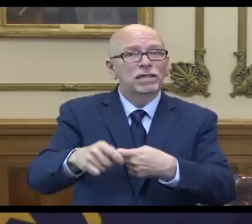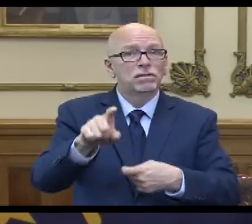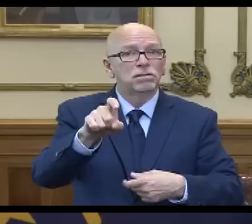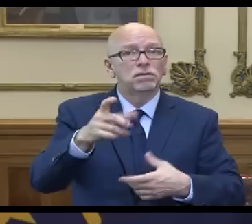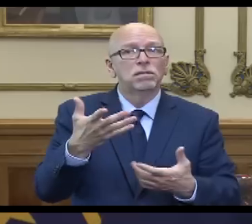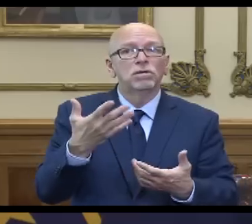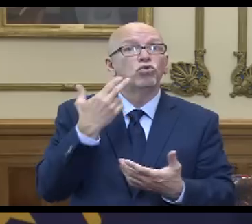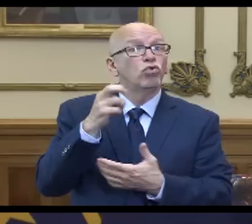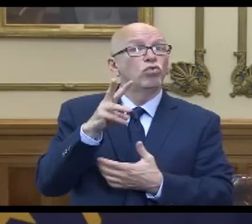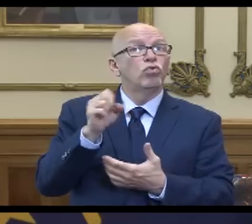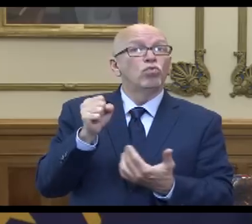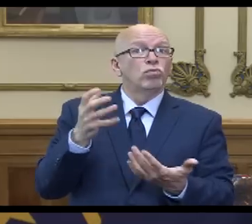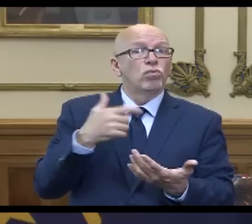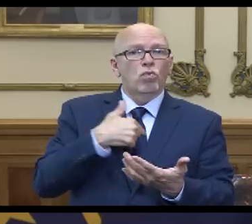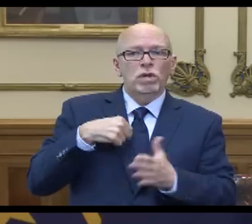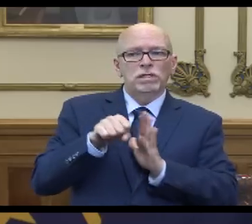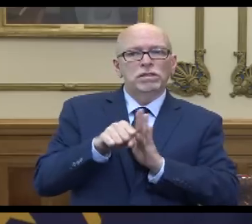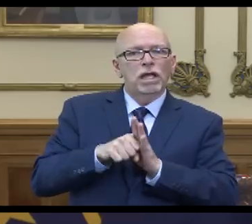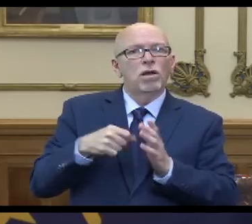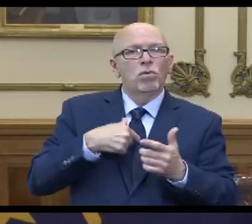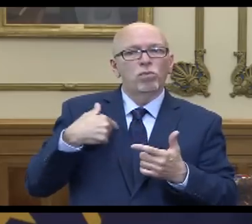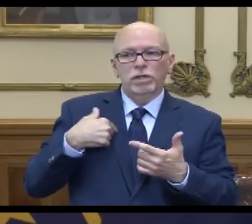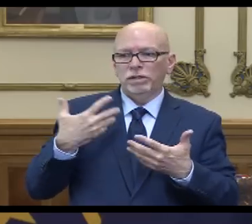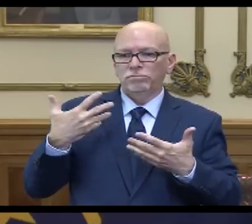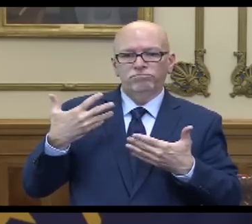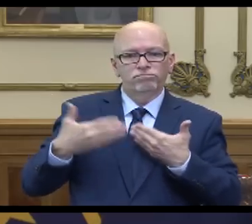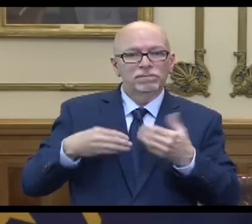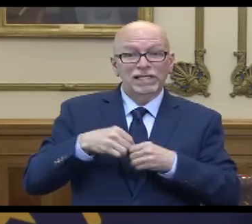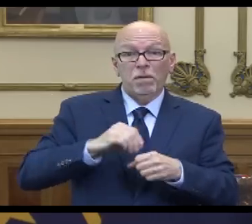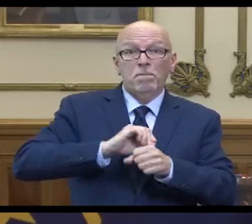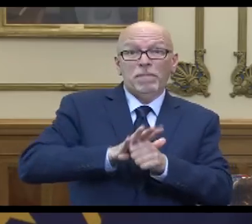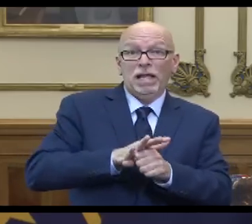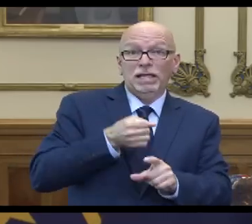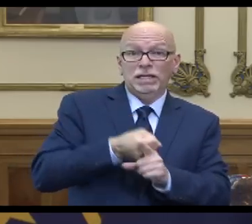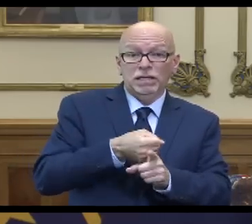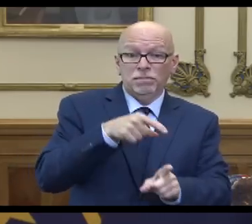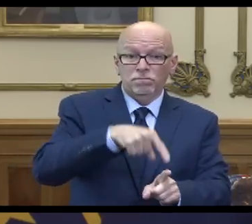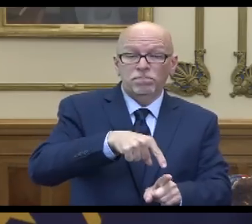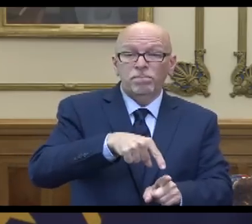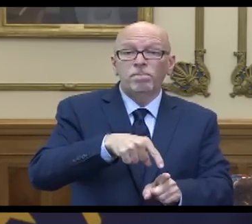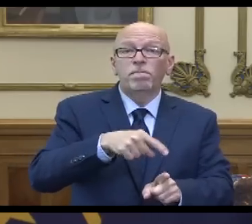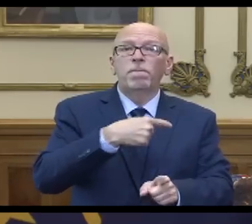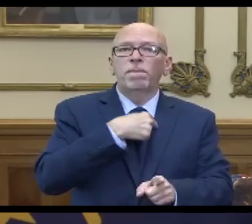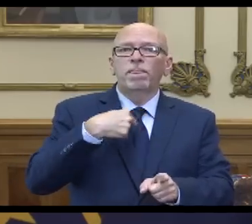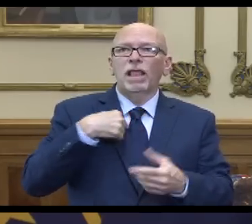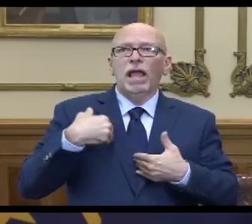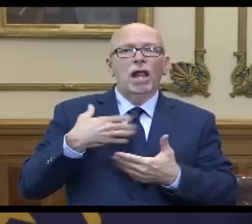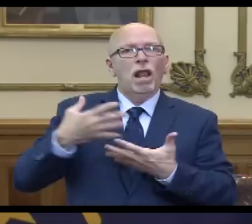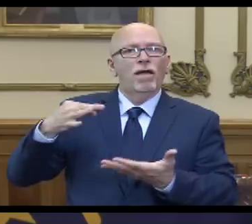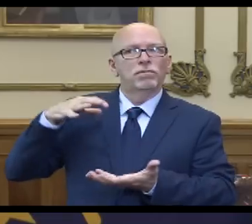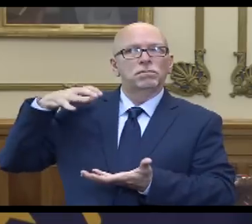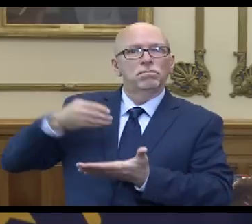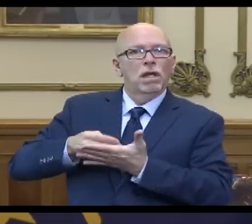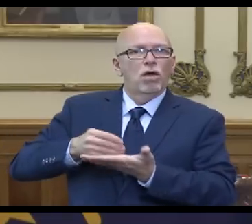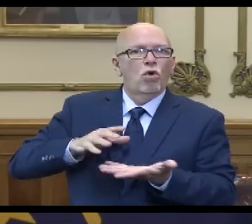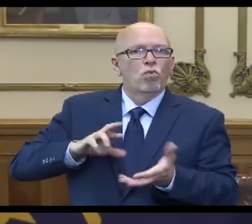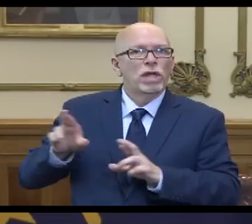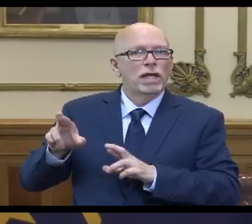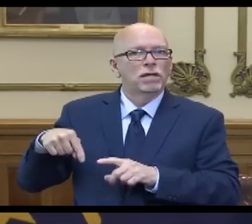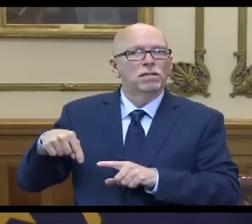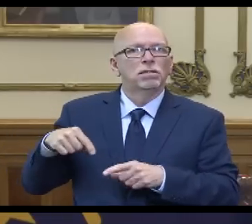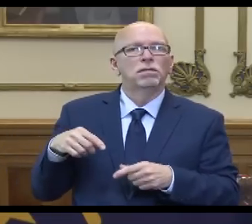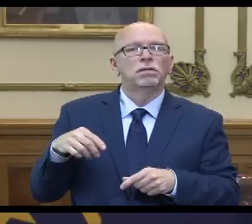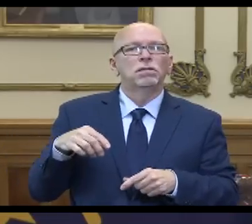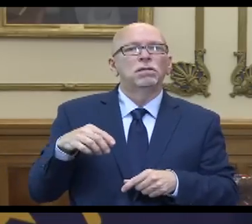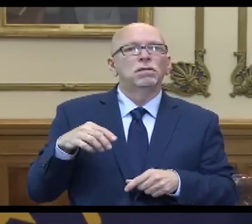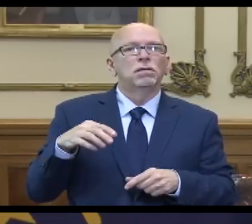The good news is we're a state that we went into this pandemic with a lot of resources